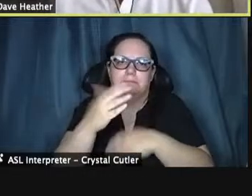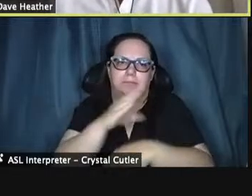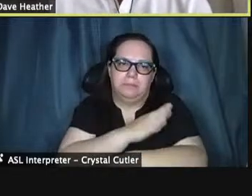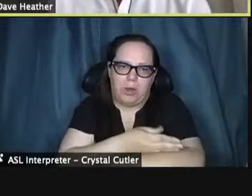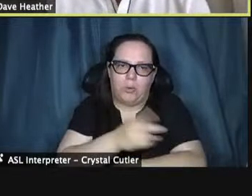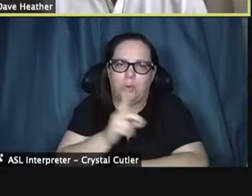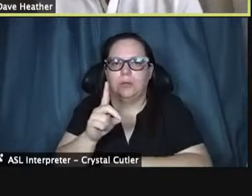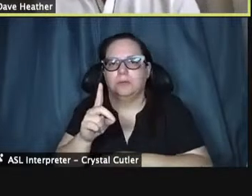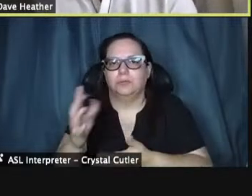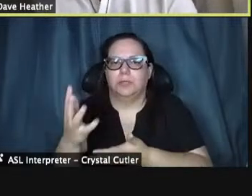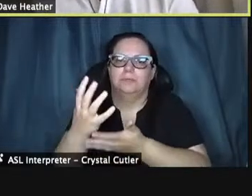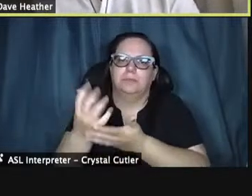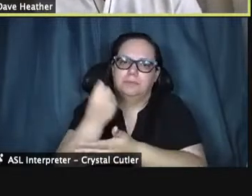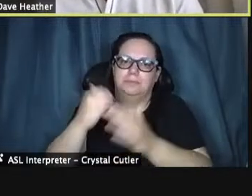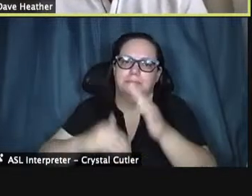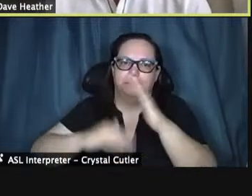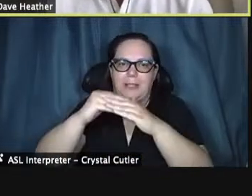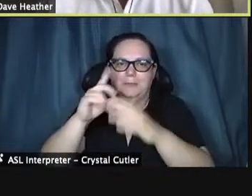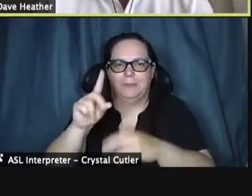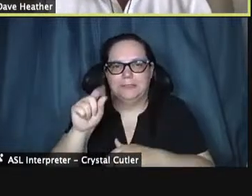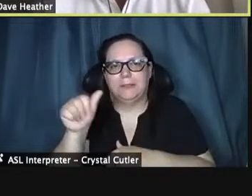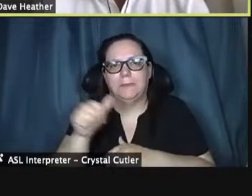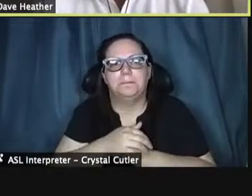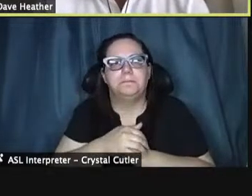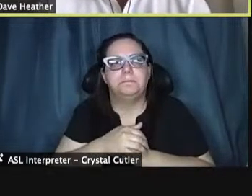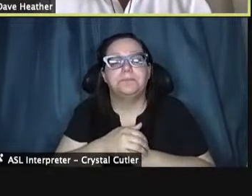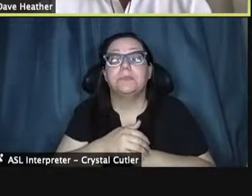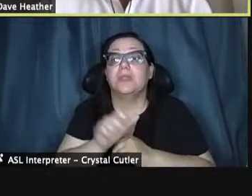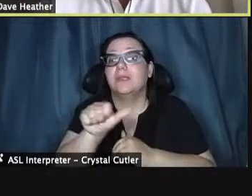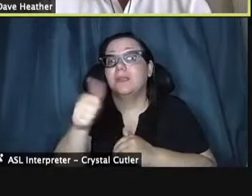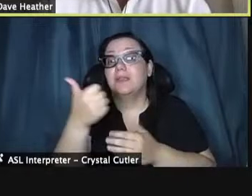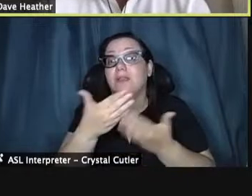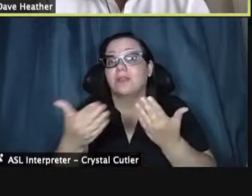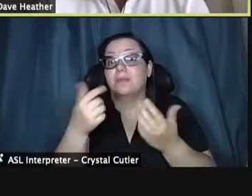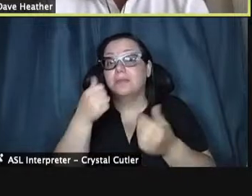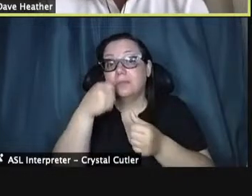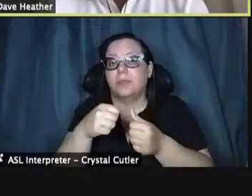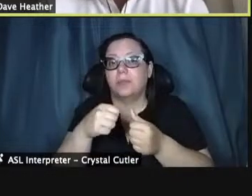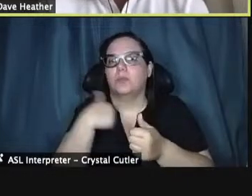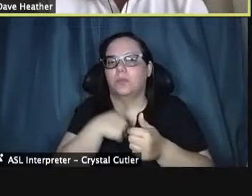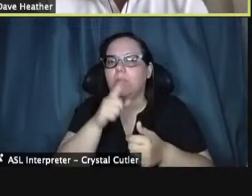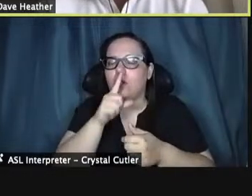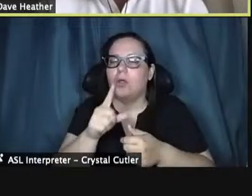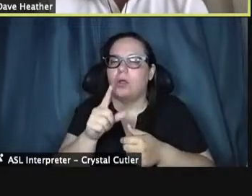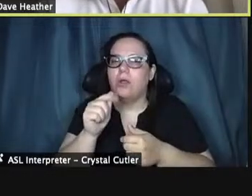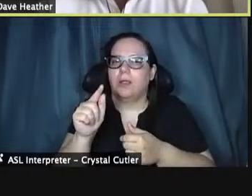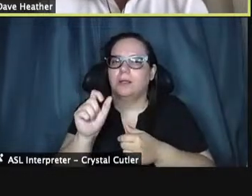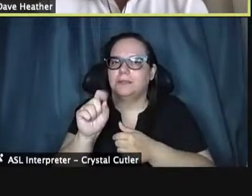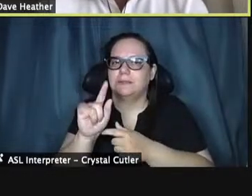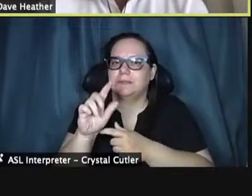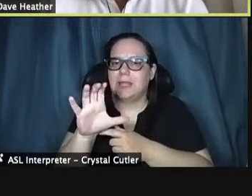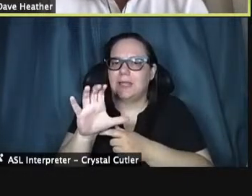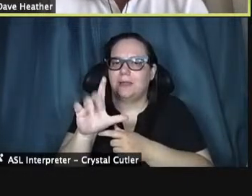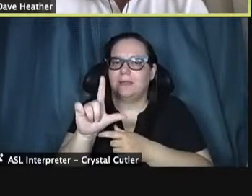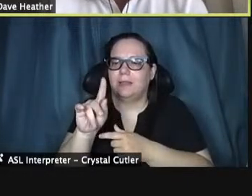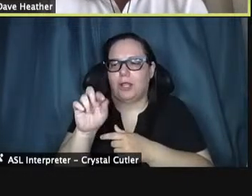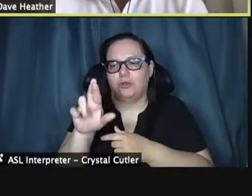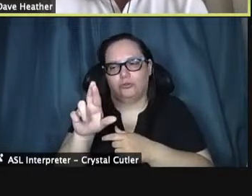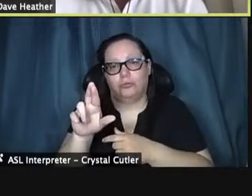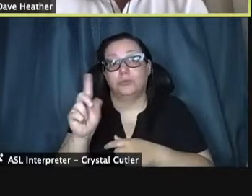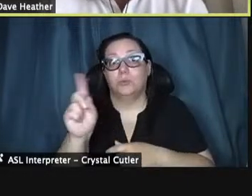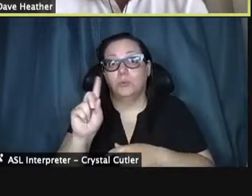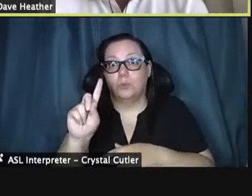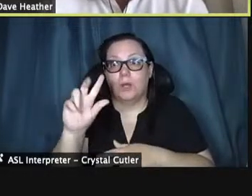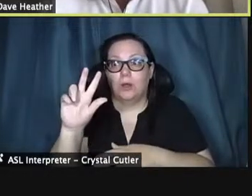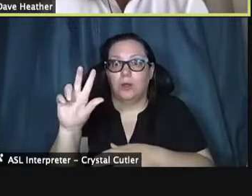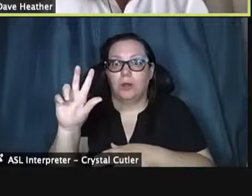One final thing that we also need to bear in mind is we are a static lander. So where we land is very important, and the